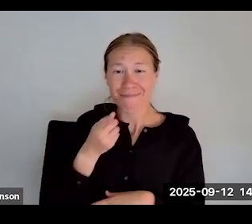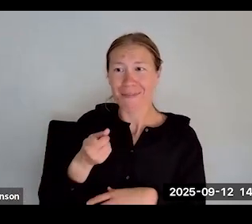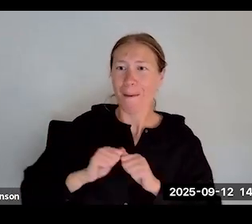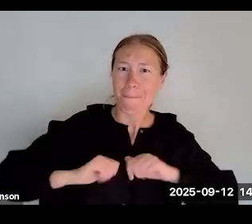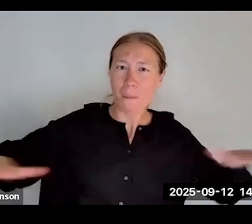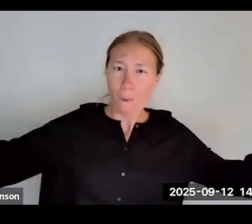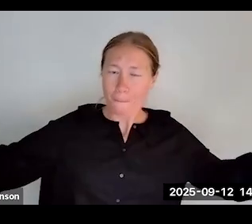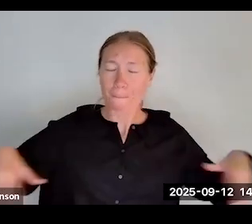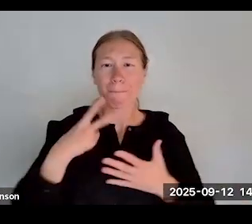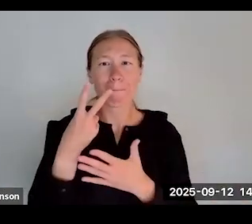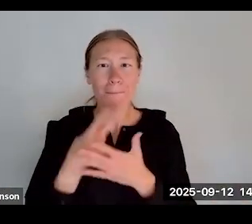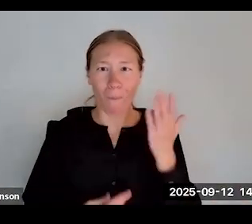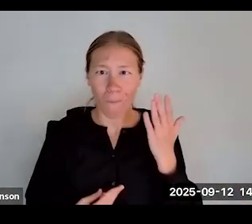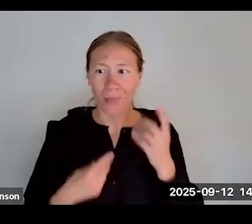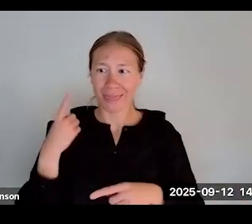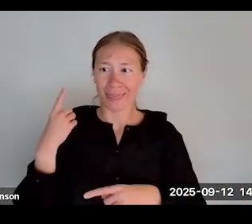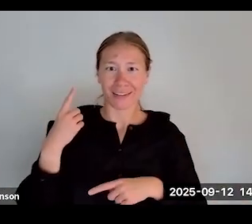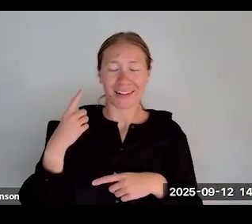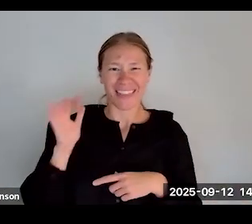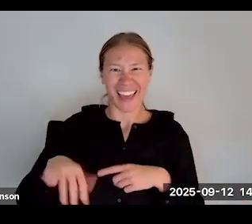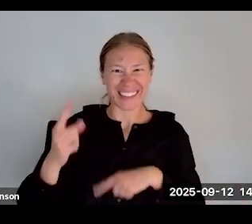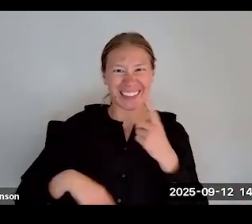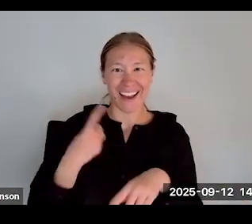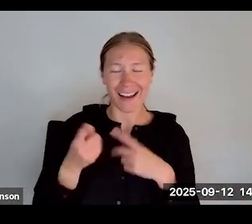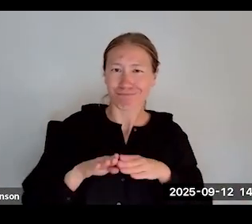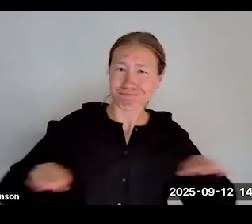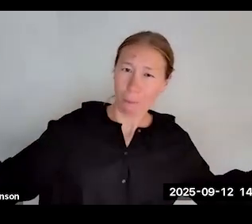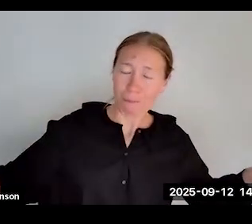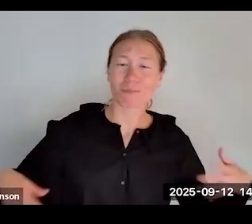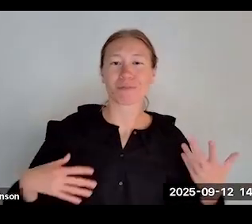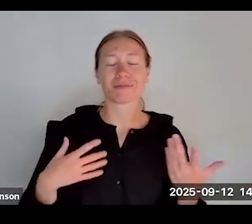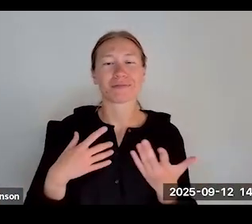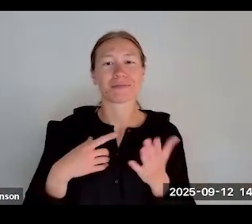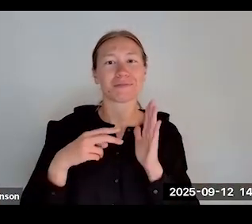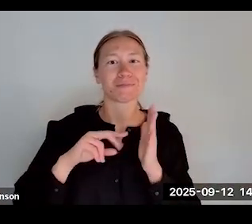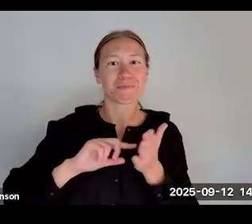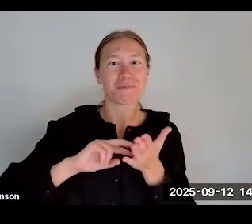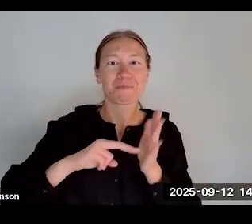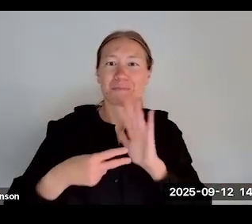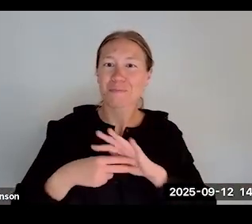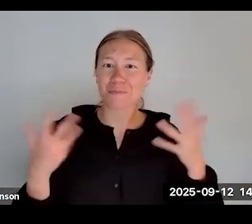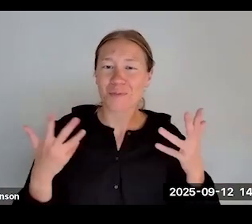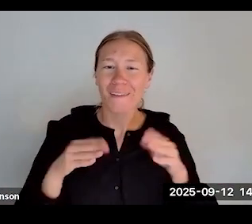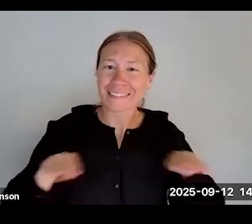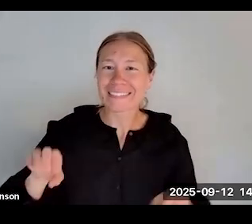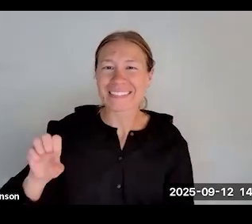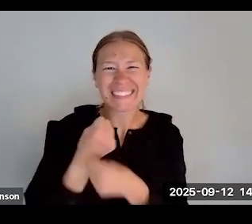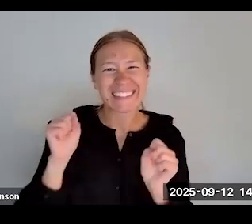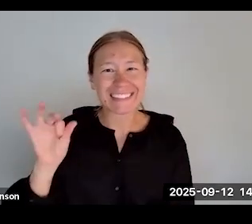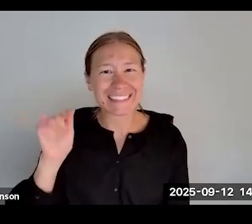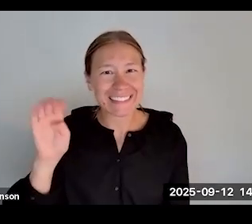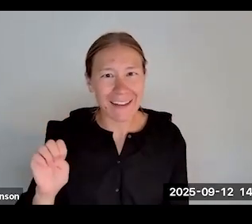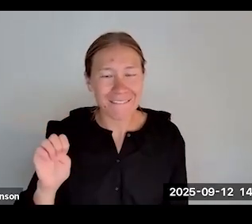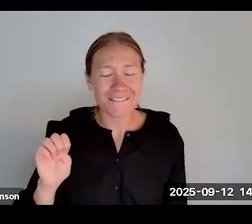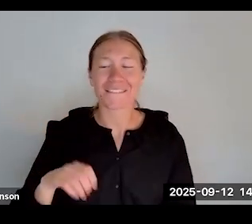his body. In baseball, that's the sign for safe, and William Hoy invented that sign. This is a fun bit of deaf history